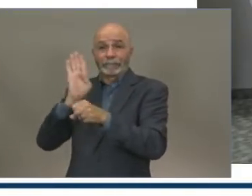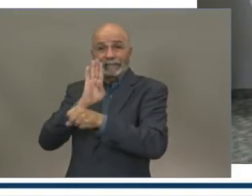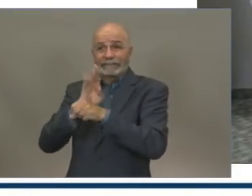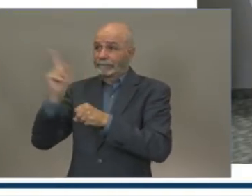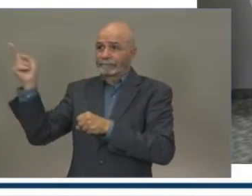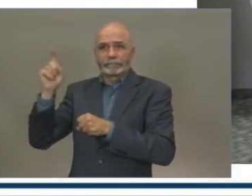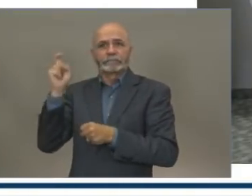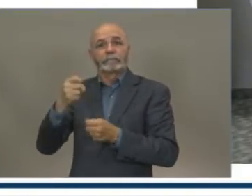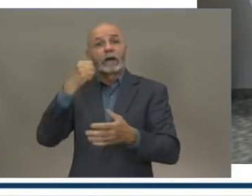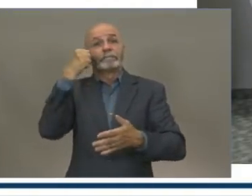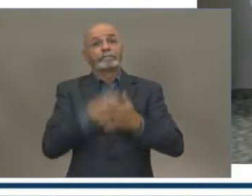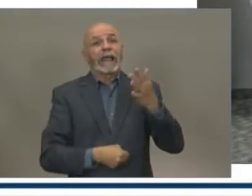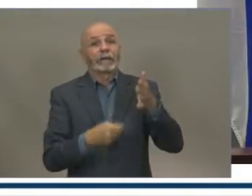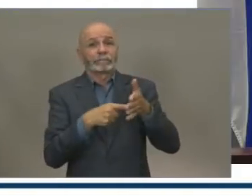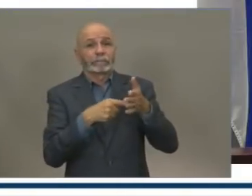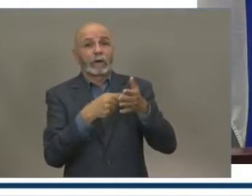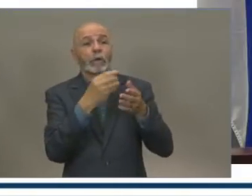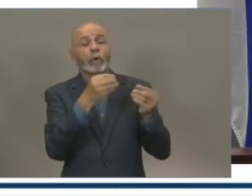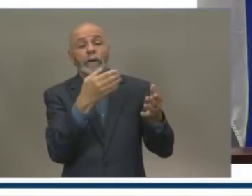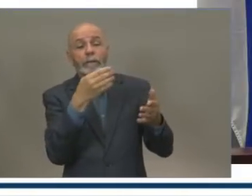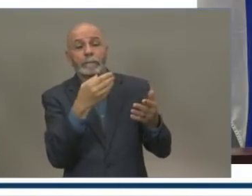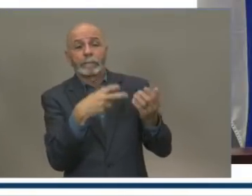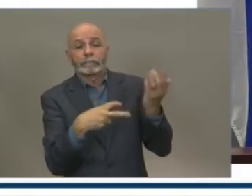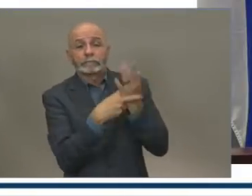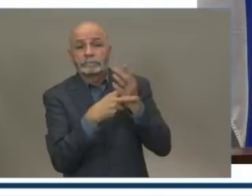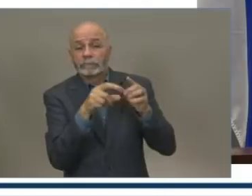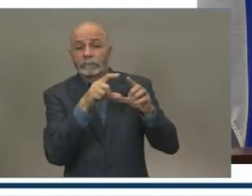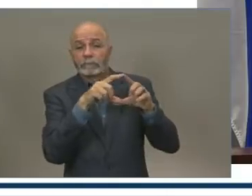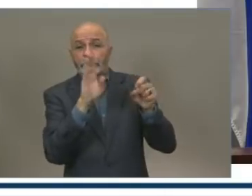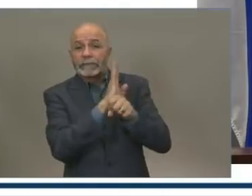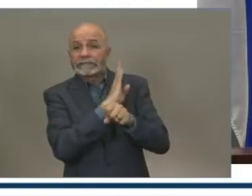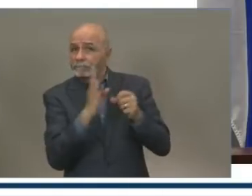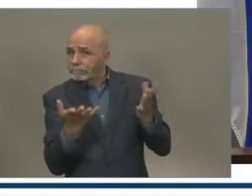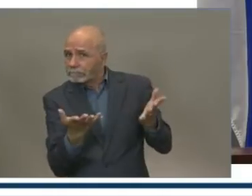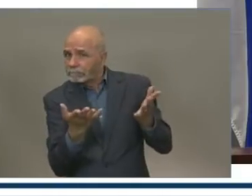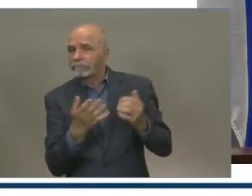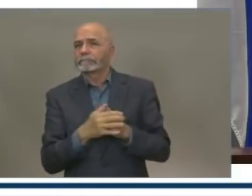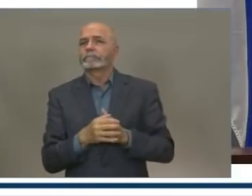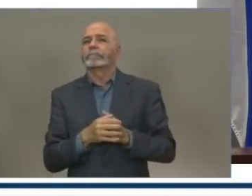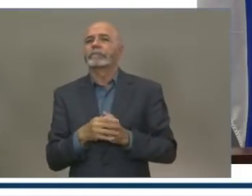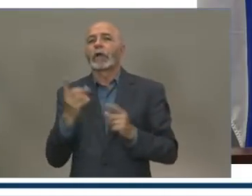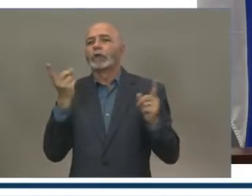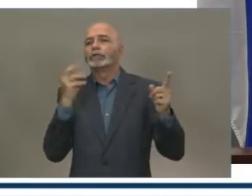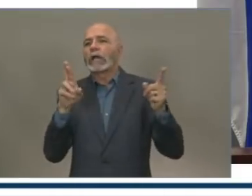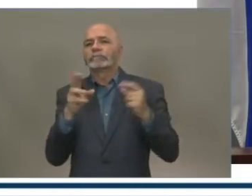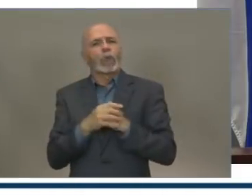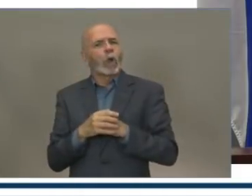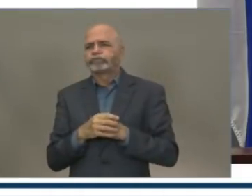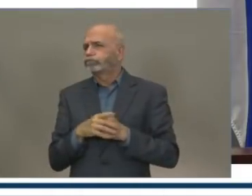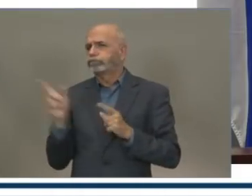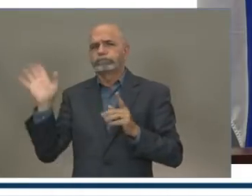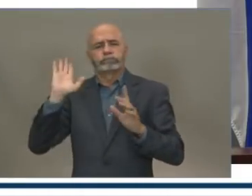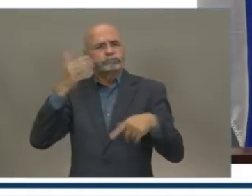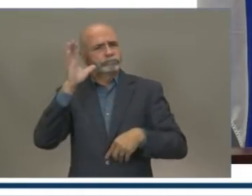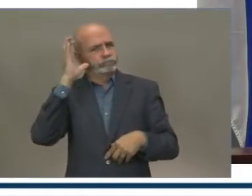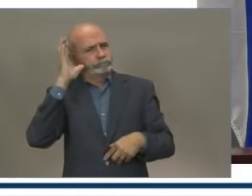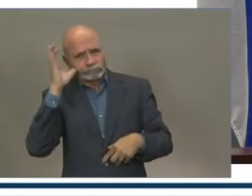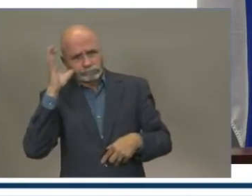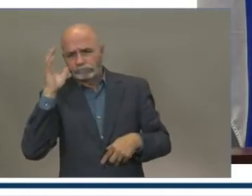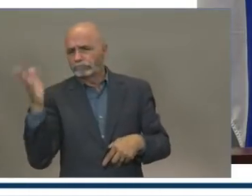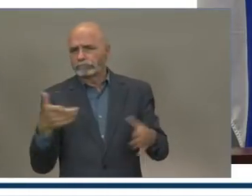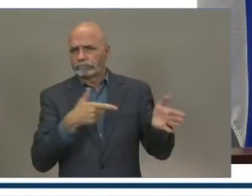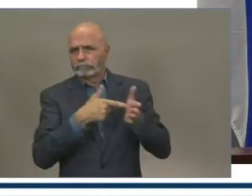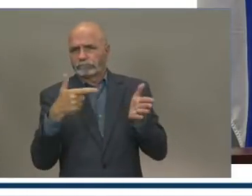My understanding from the enforcement team is that they continue to do their compliance with a focus on education, and